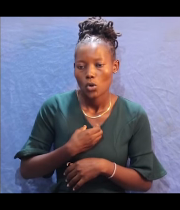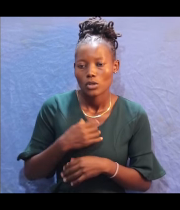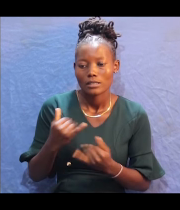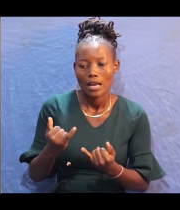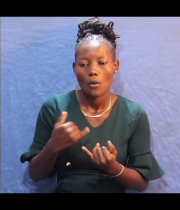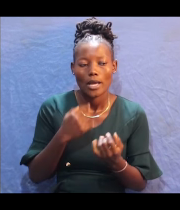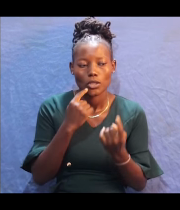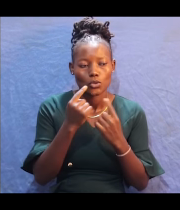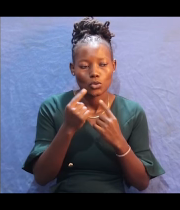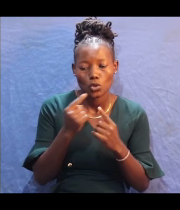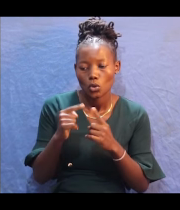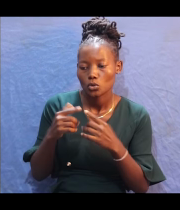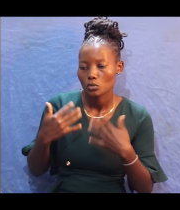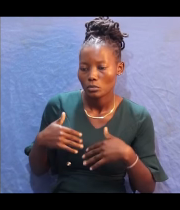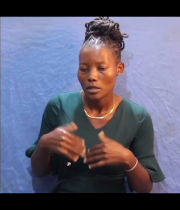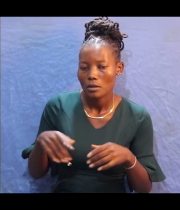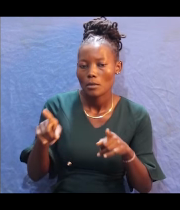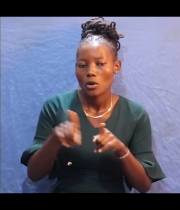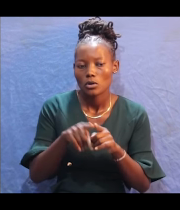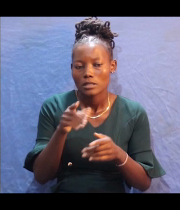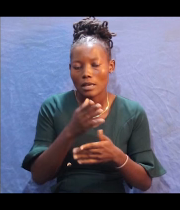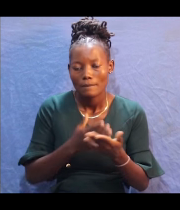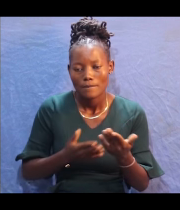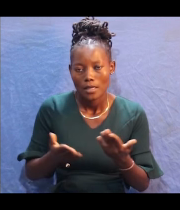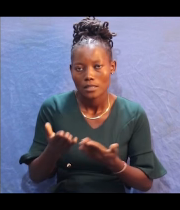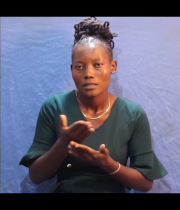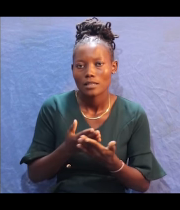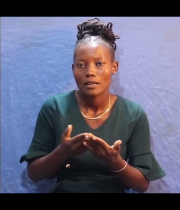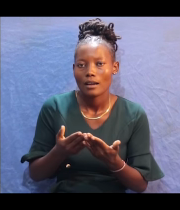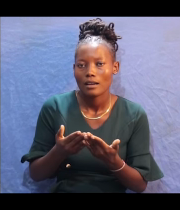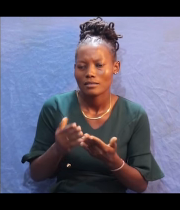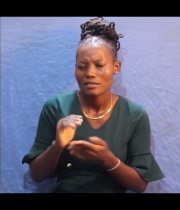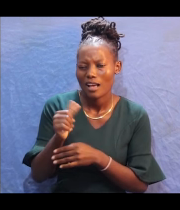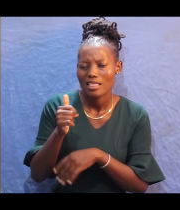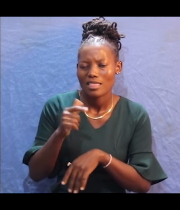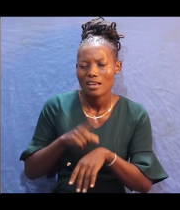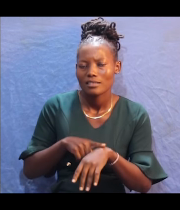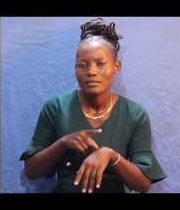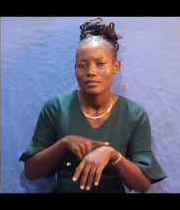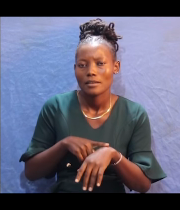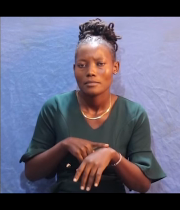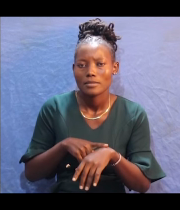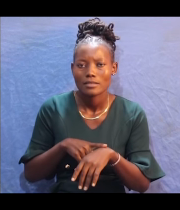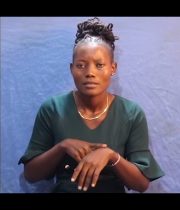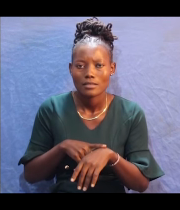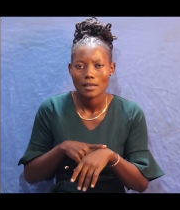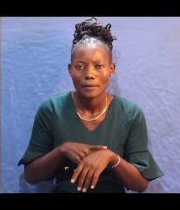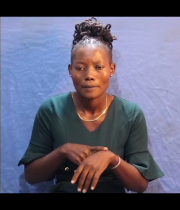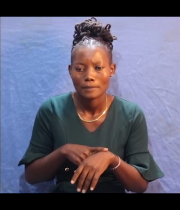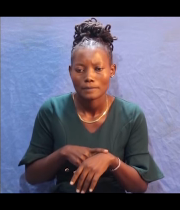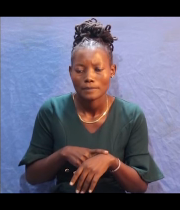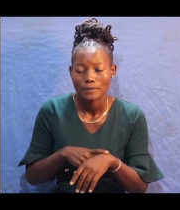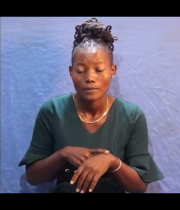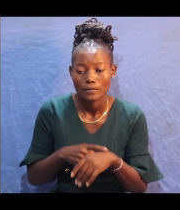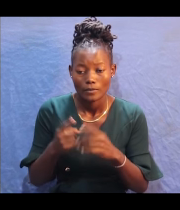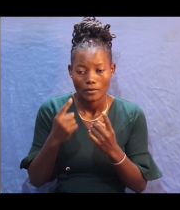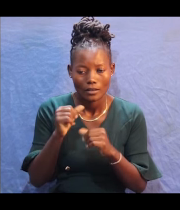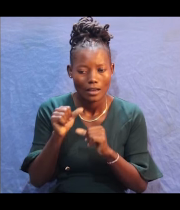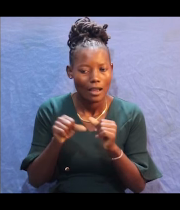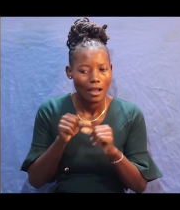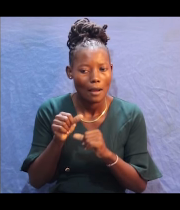to talk to older people. I know how to respect them and so on. So sometimes we don't think clearly about these skills